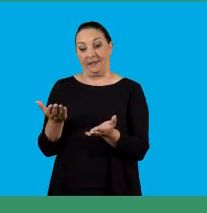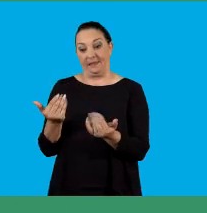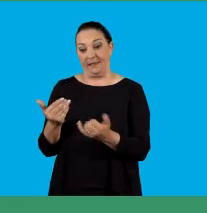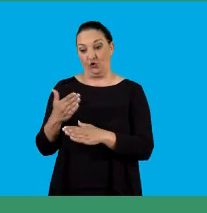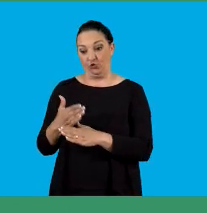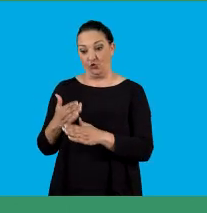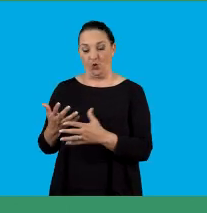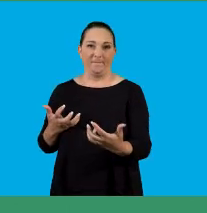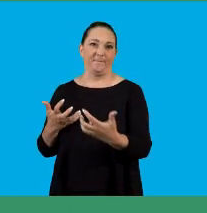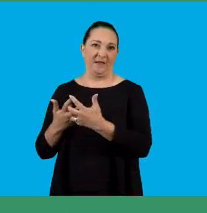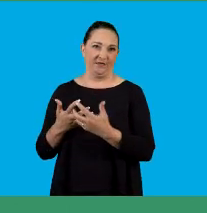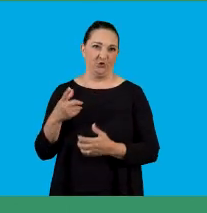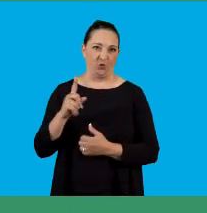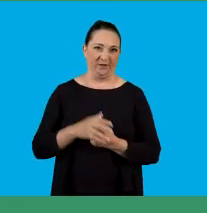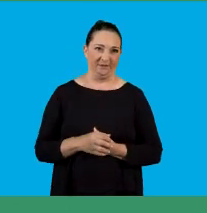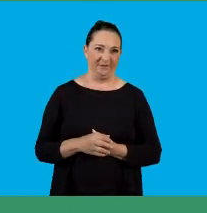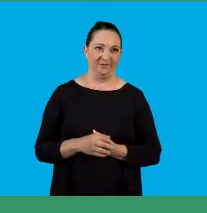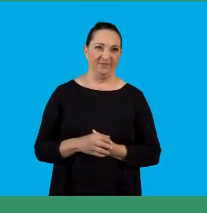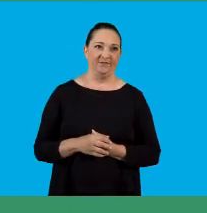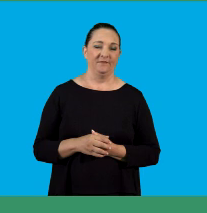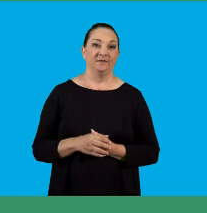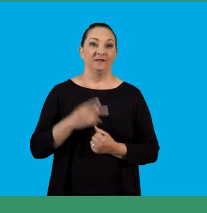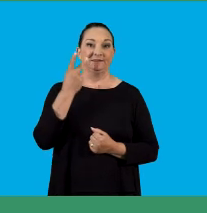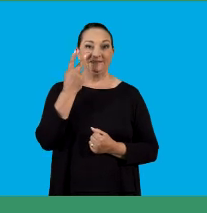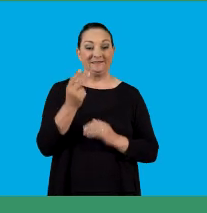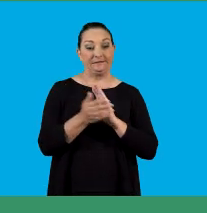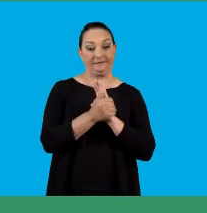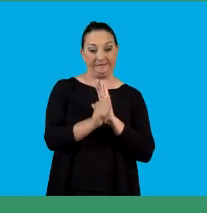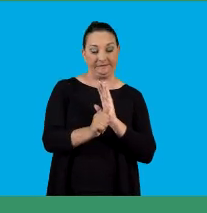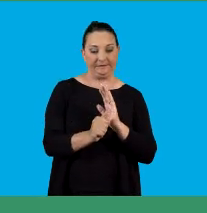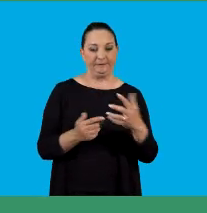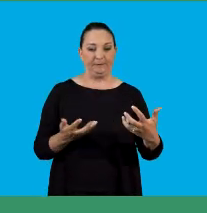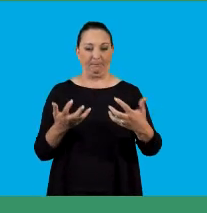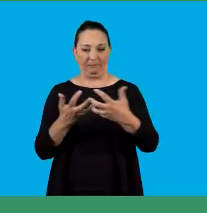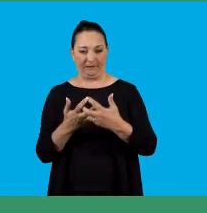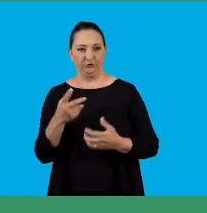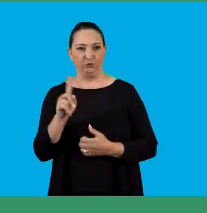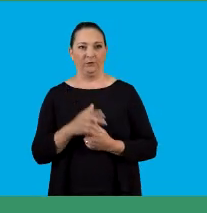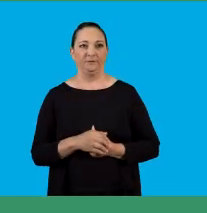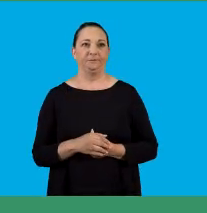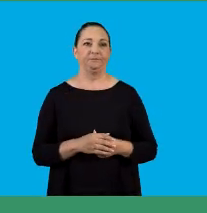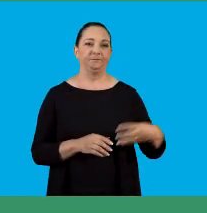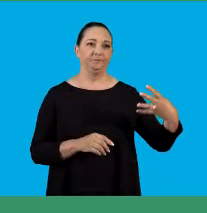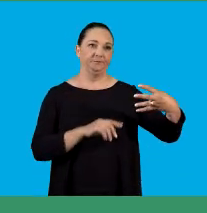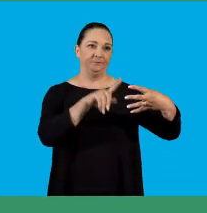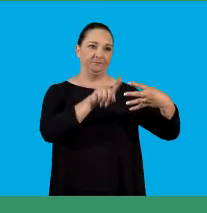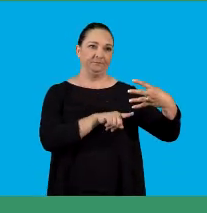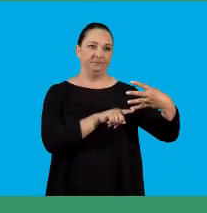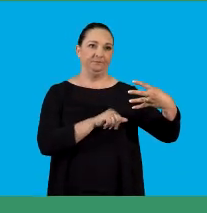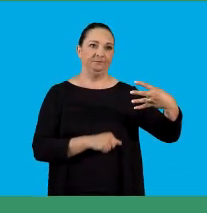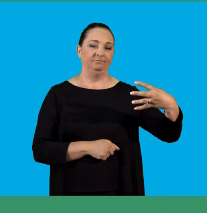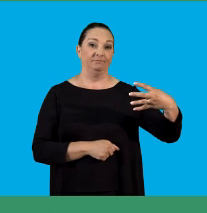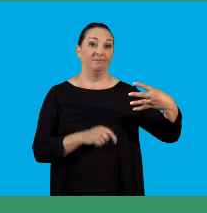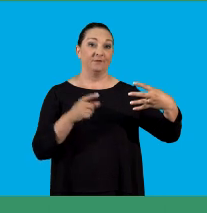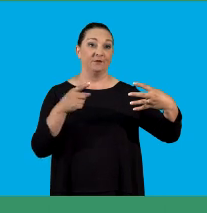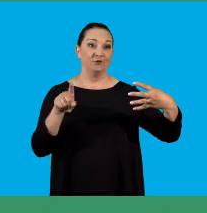the job. So the key word there is matching the skills and matching the requirements. So the correct answer is, yes, you